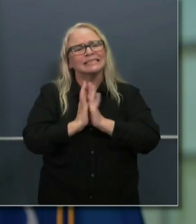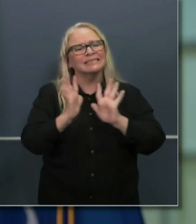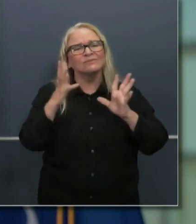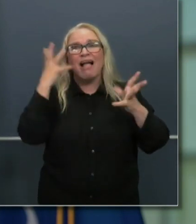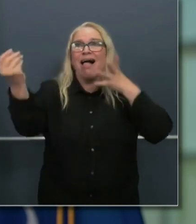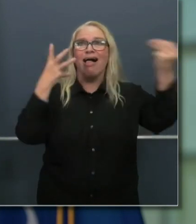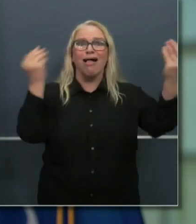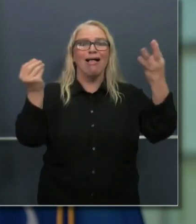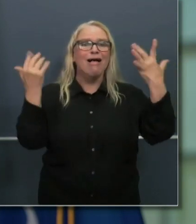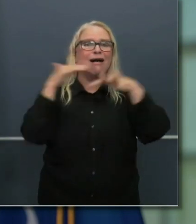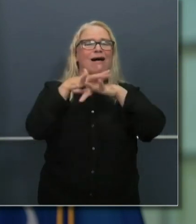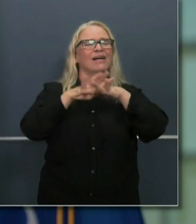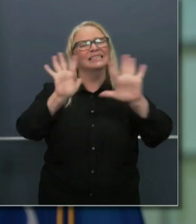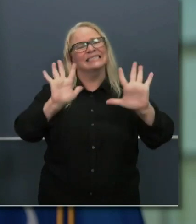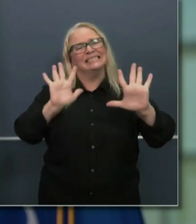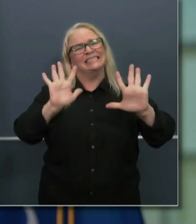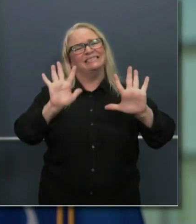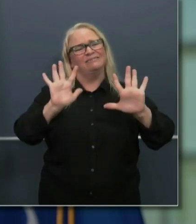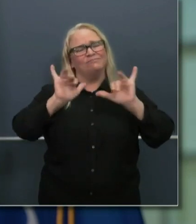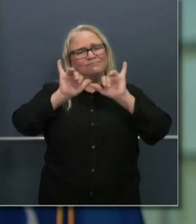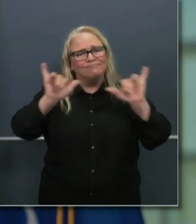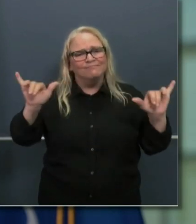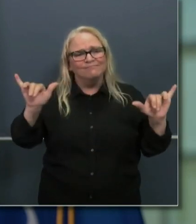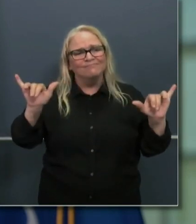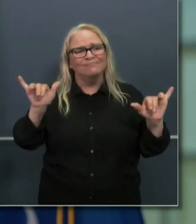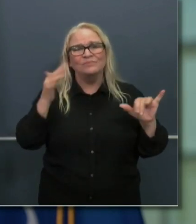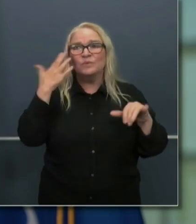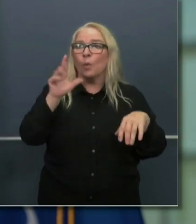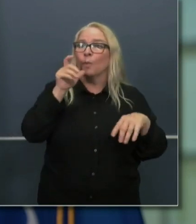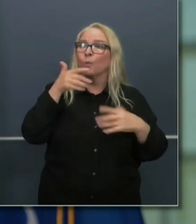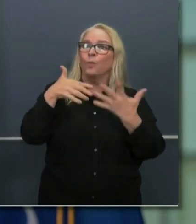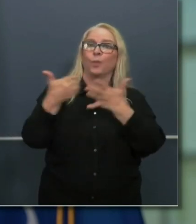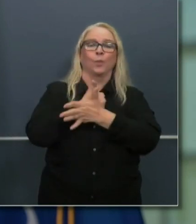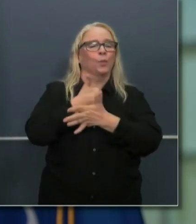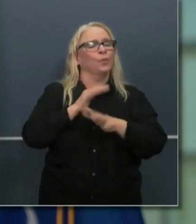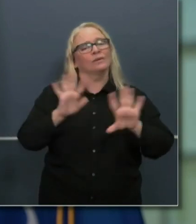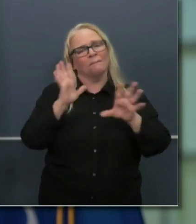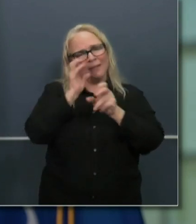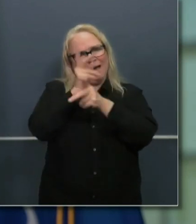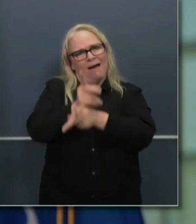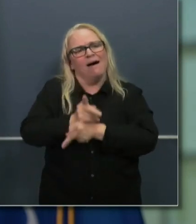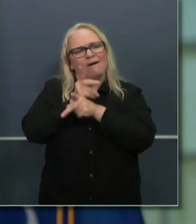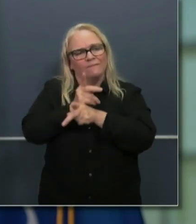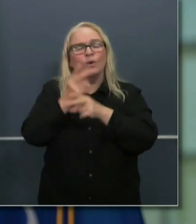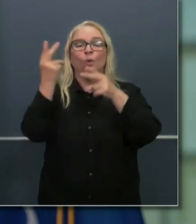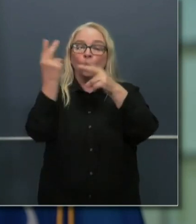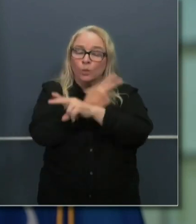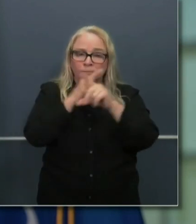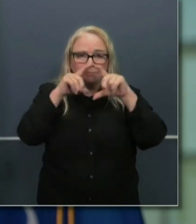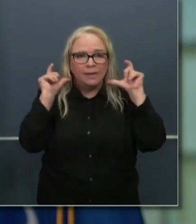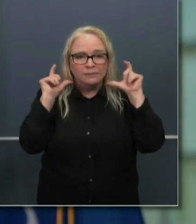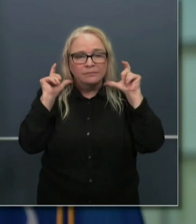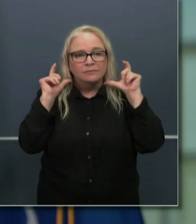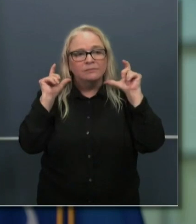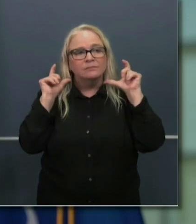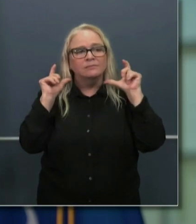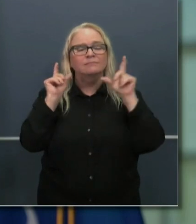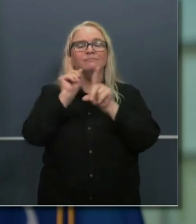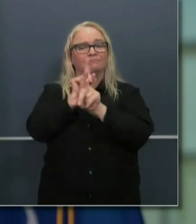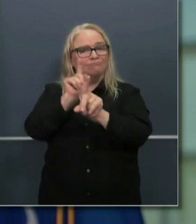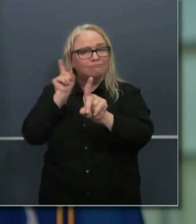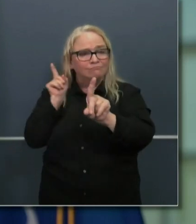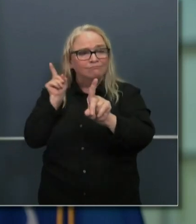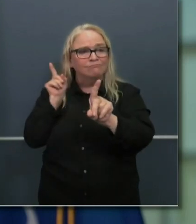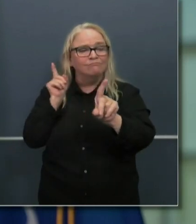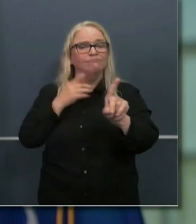in contact with one another, strangers, people outside the households. Wear your face coverings, wear those masks, practice physical distancing.